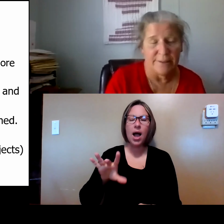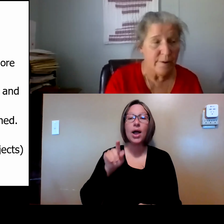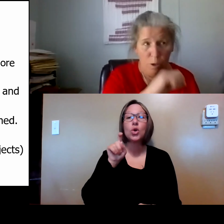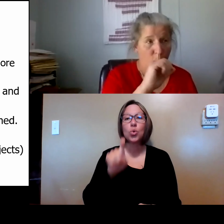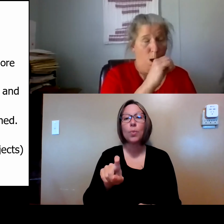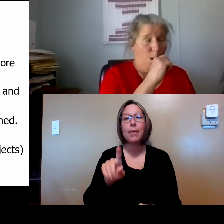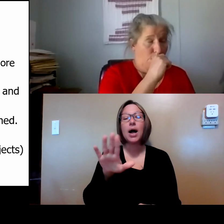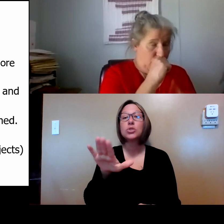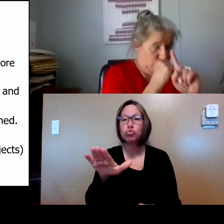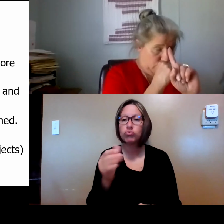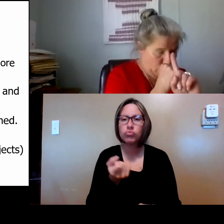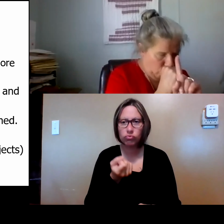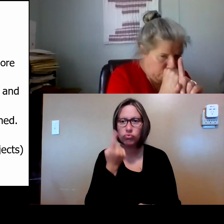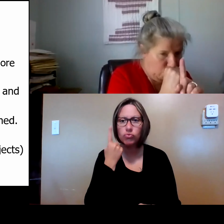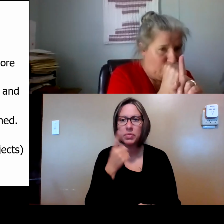understand.